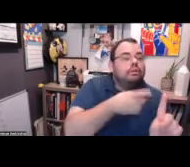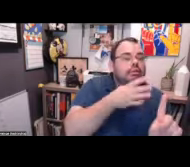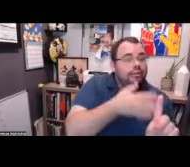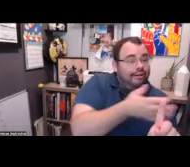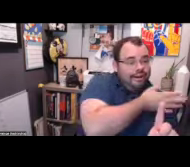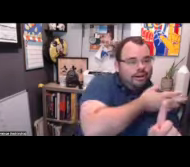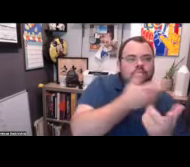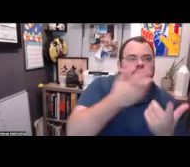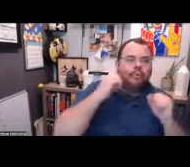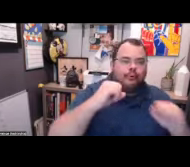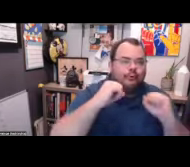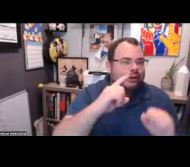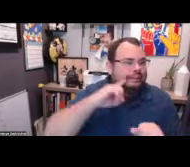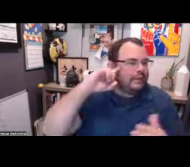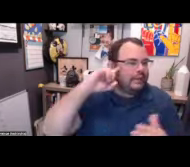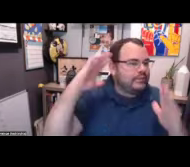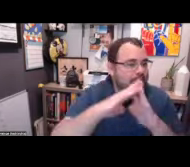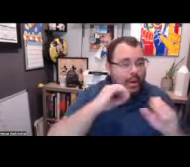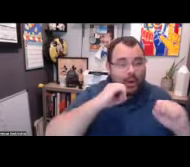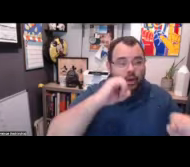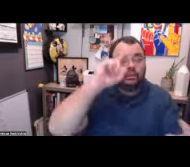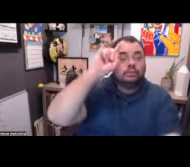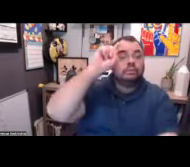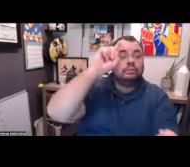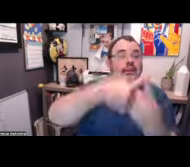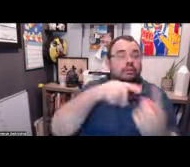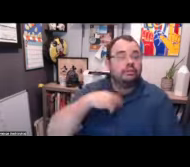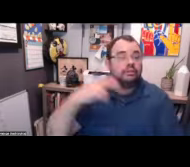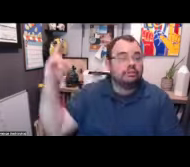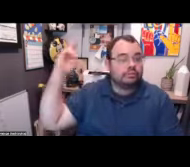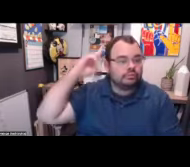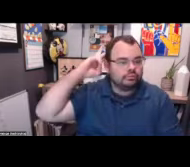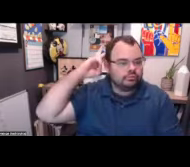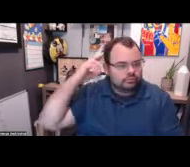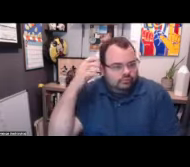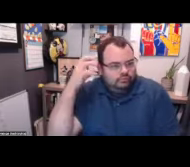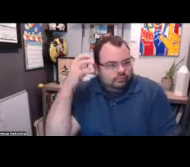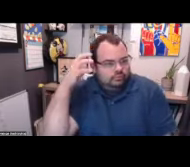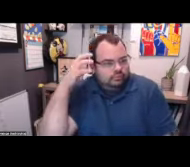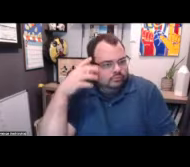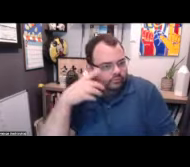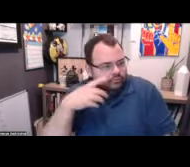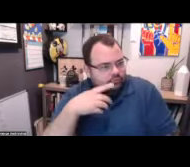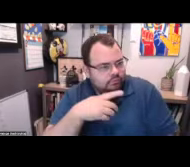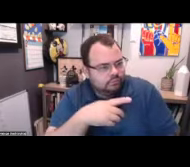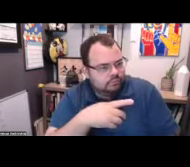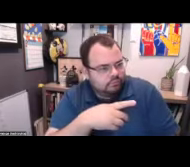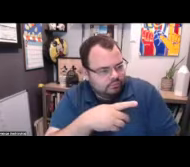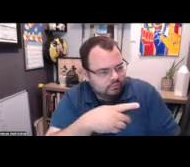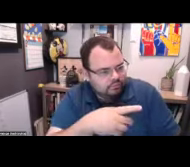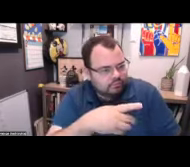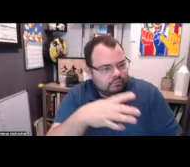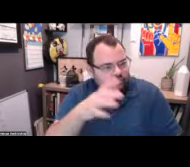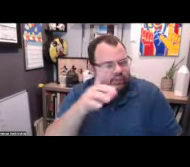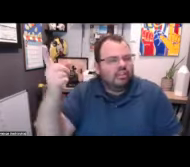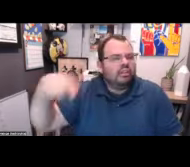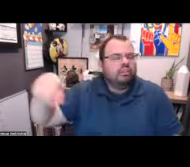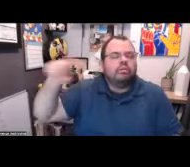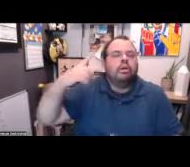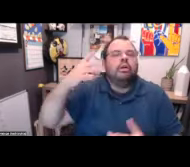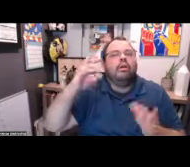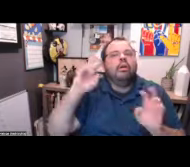sign, and it was like sign language was all about the deaf community and all about signing. And I do remember the